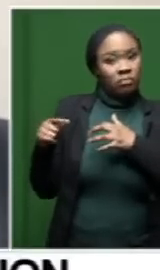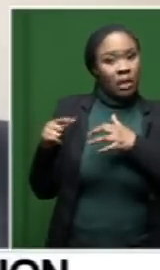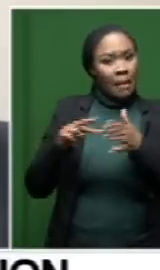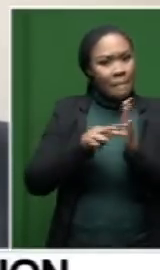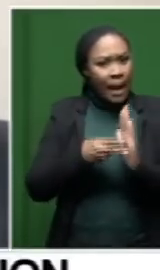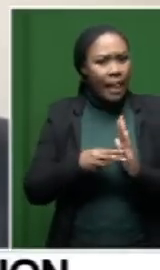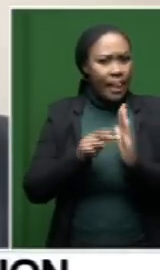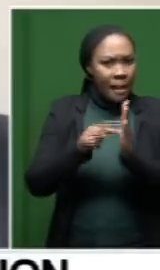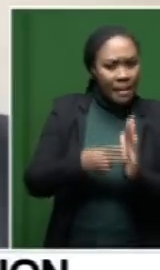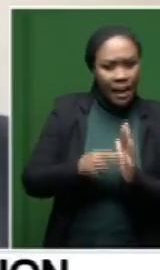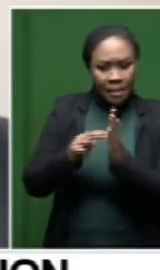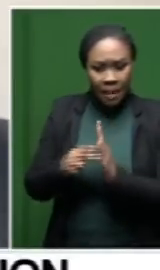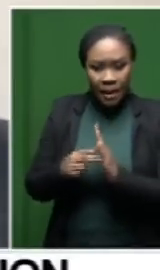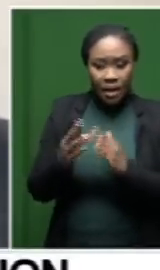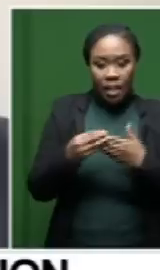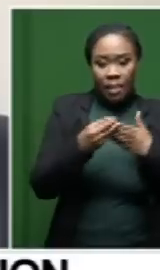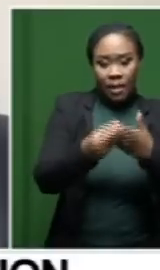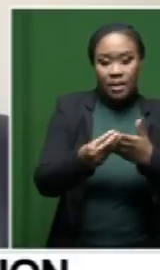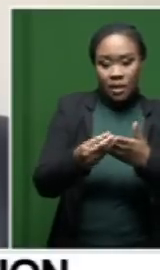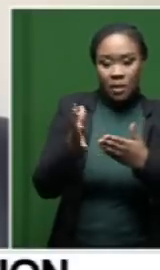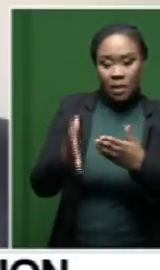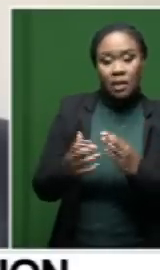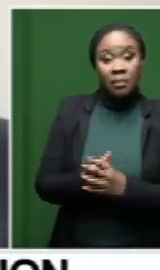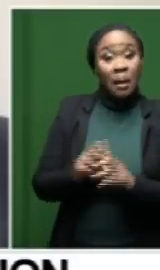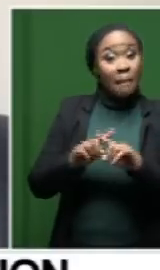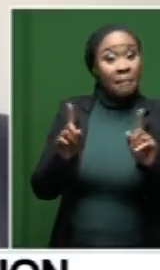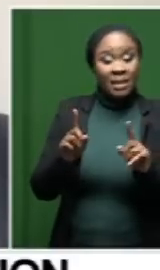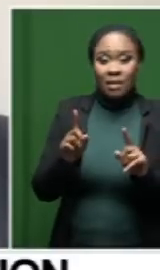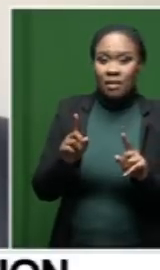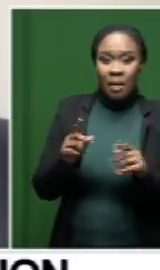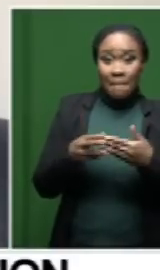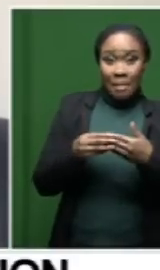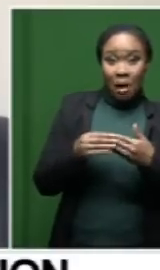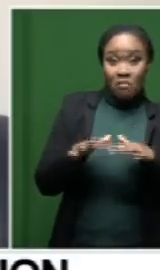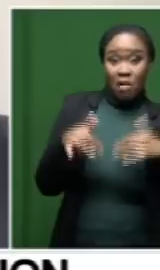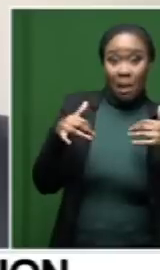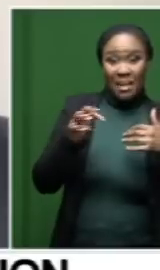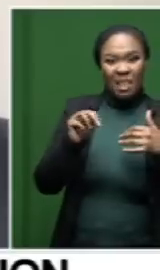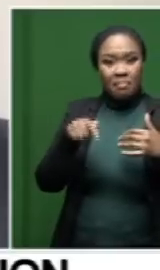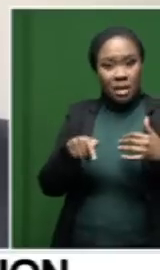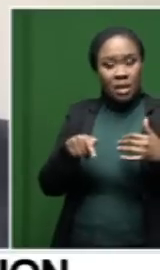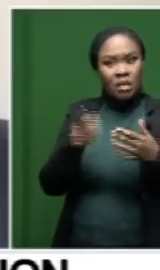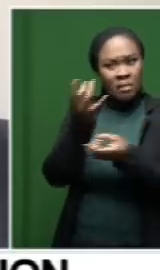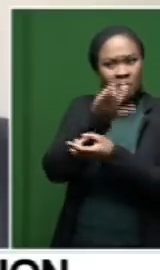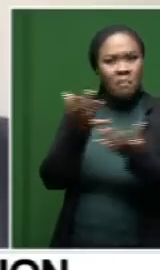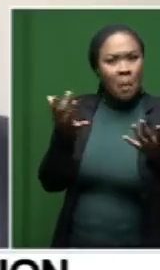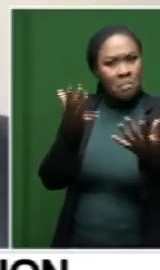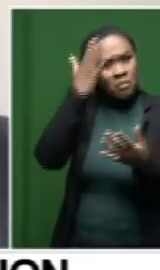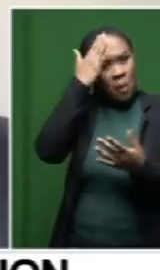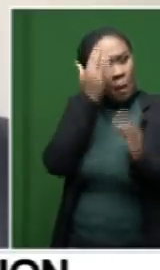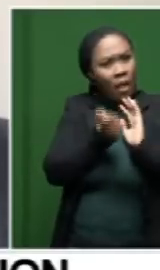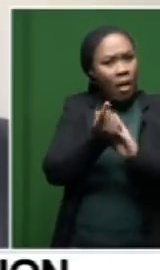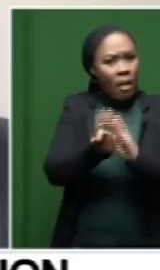but MPs knew and were informed about the happenings when these things were going on. I mean, we know this.